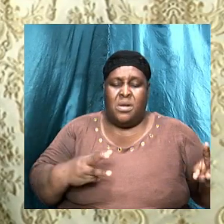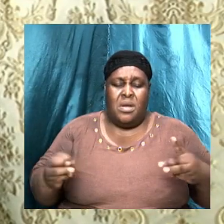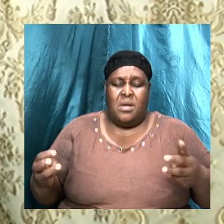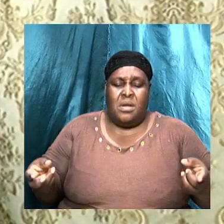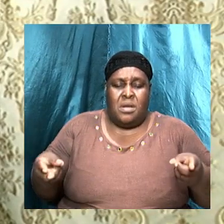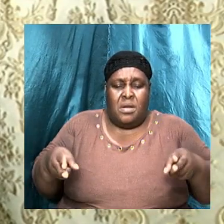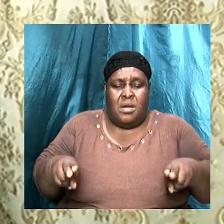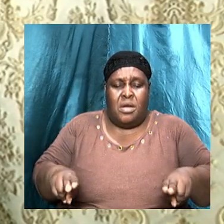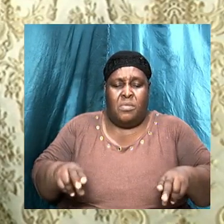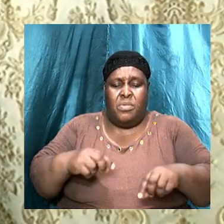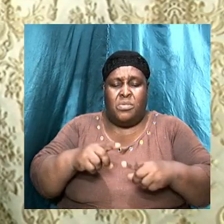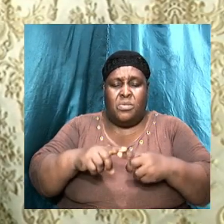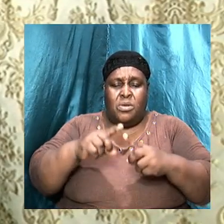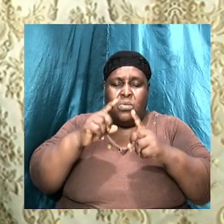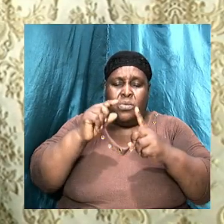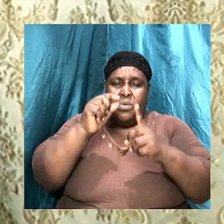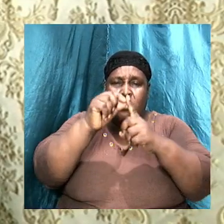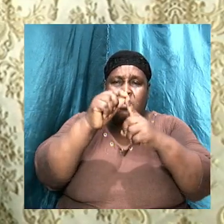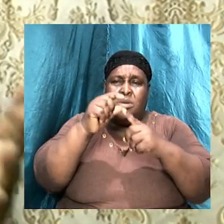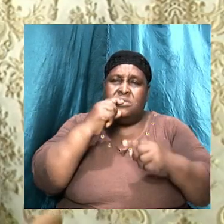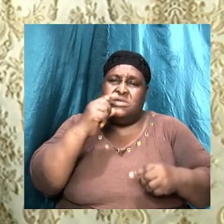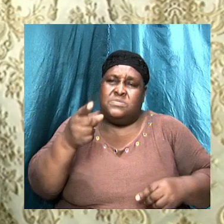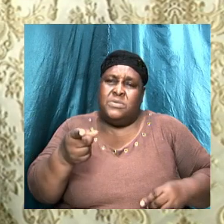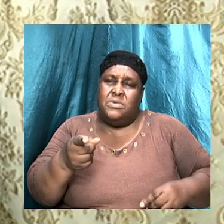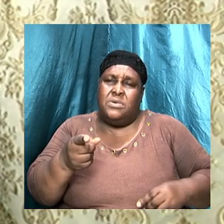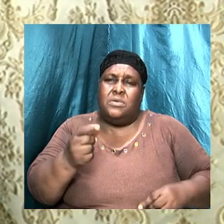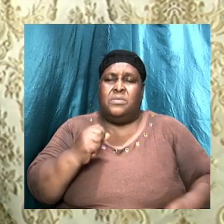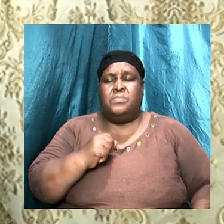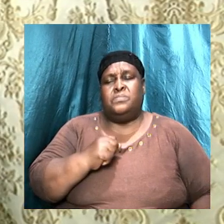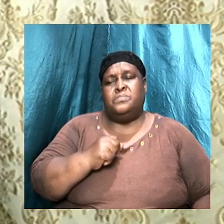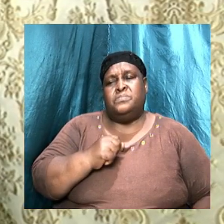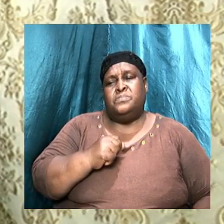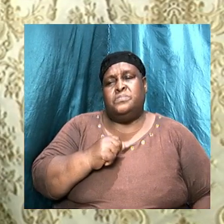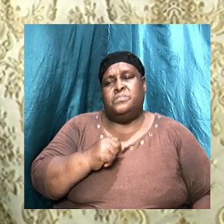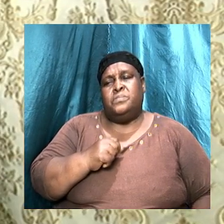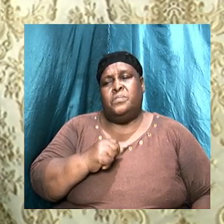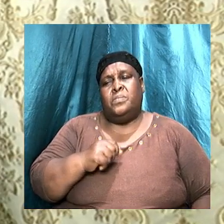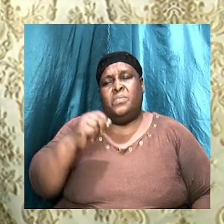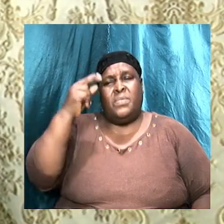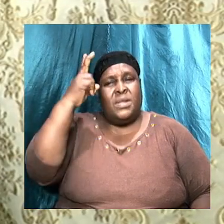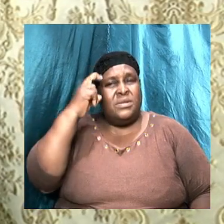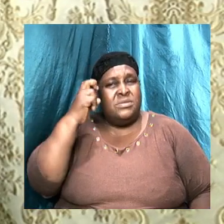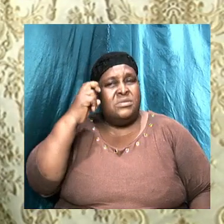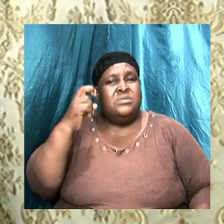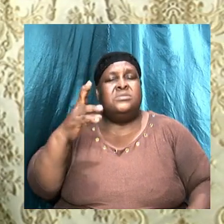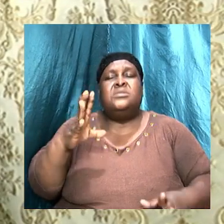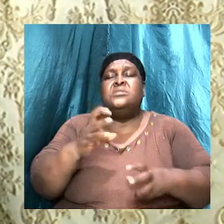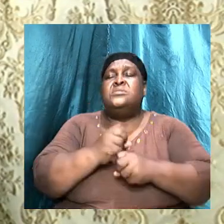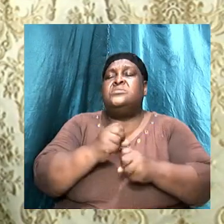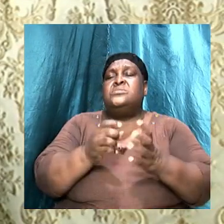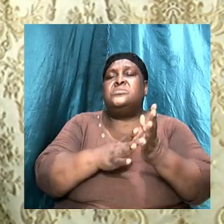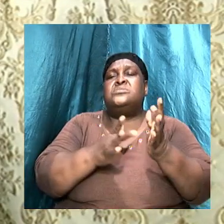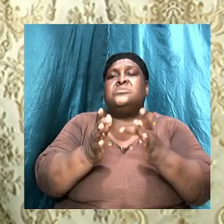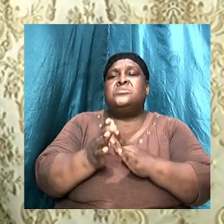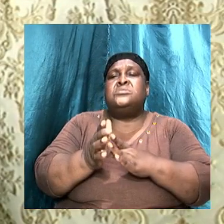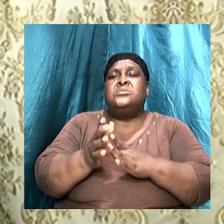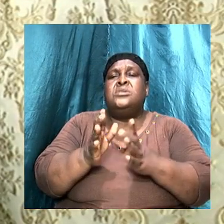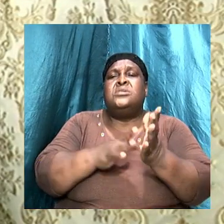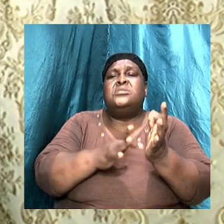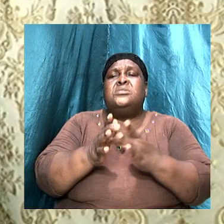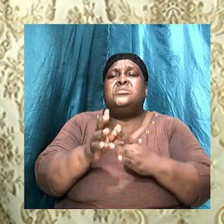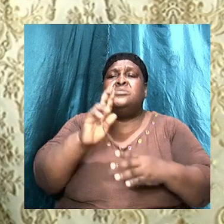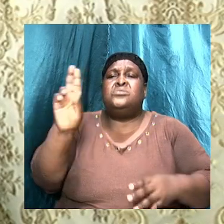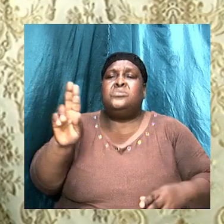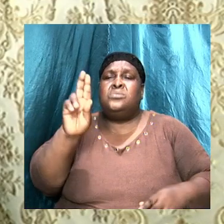when the word is spoken, you know. And he mentioned that, you know, Satan took Jesus and Jesus used the